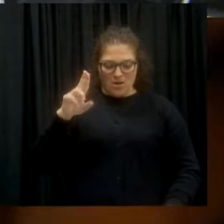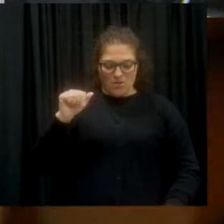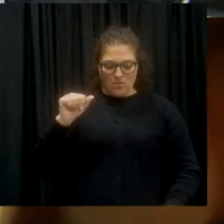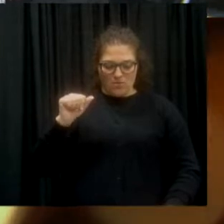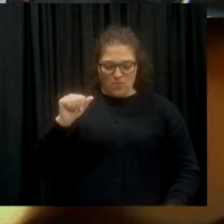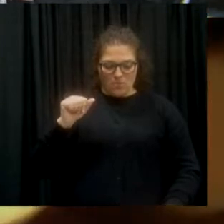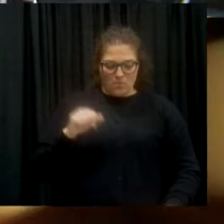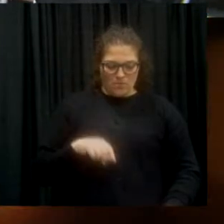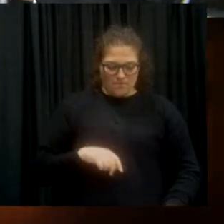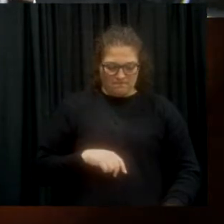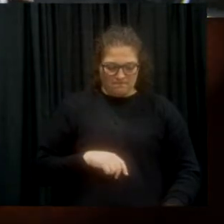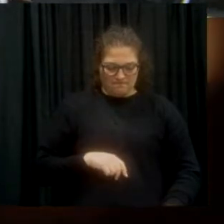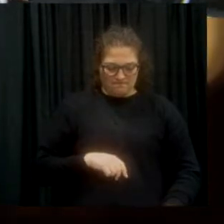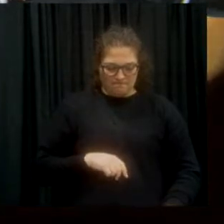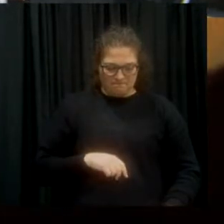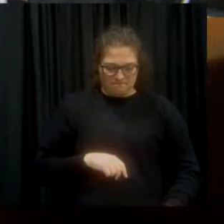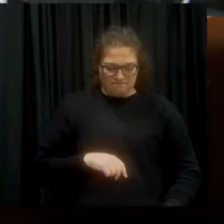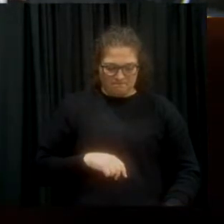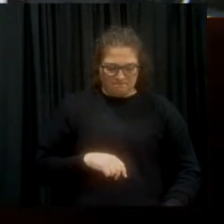Maunu.